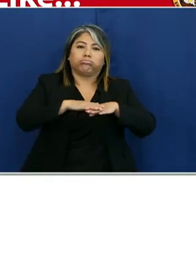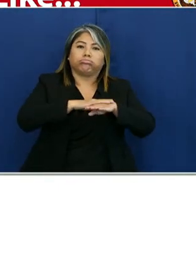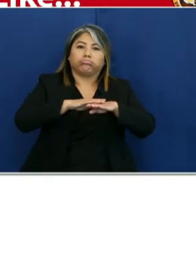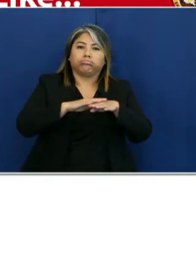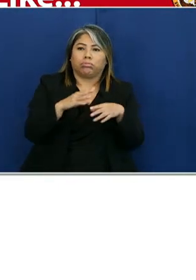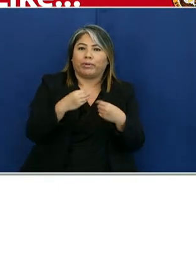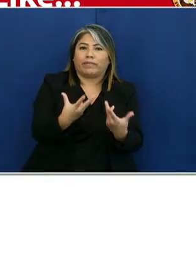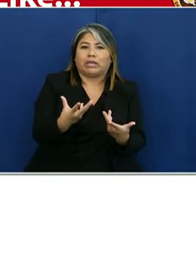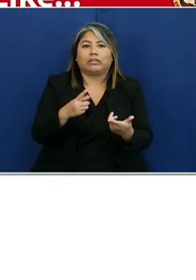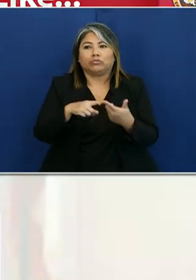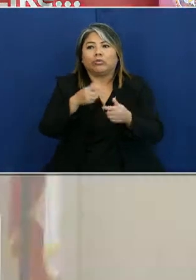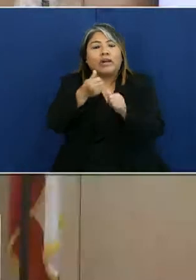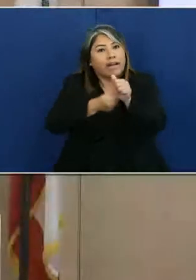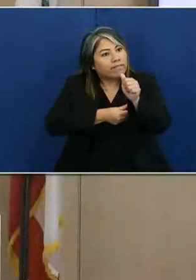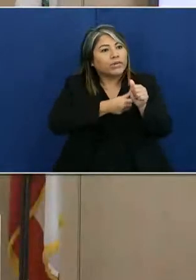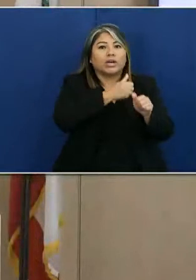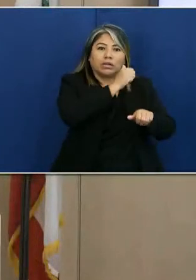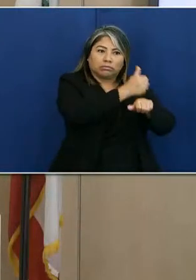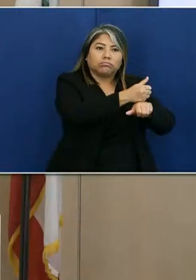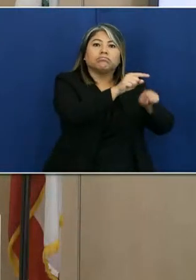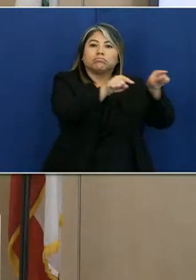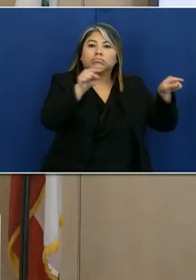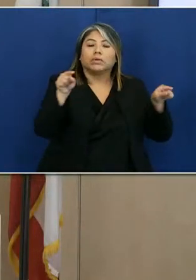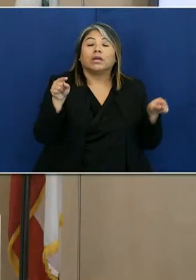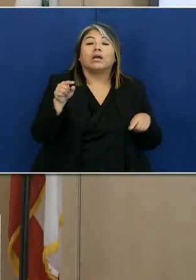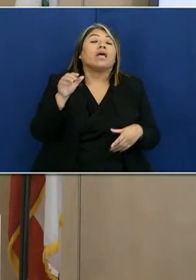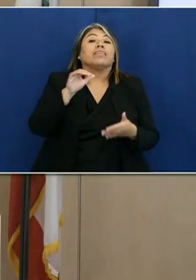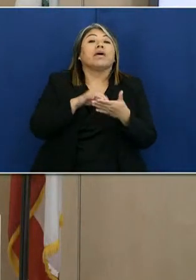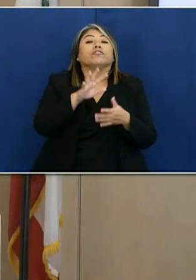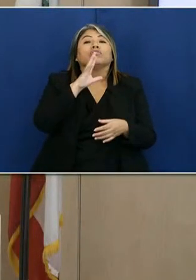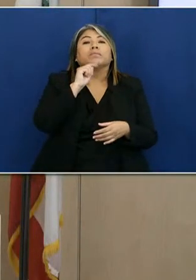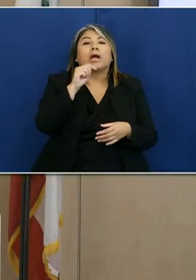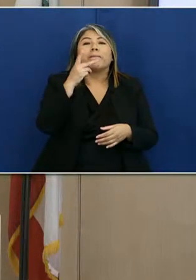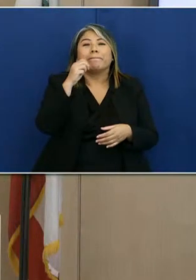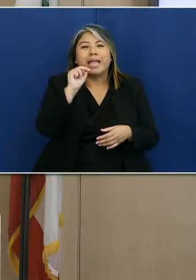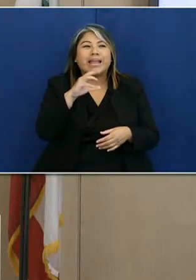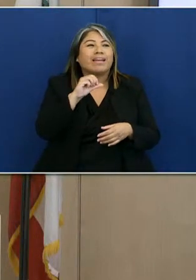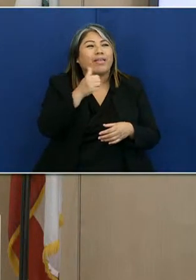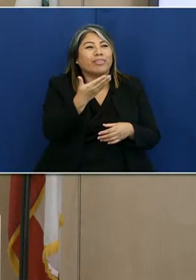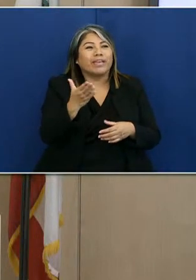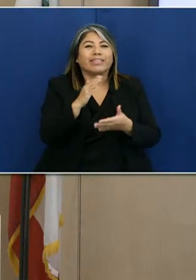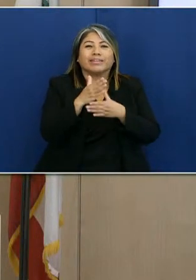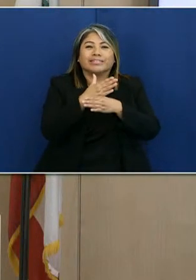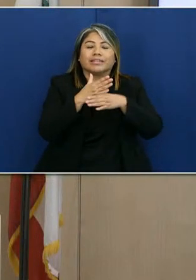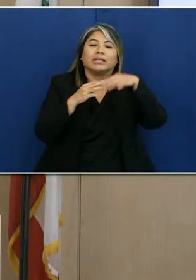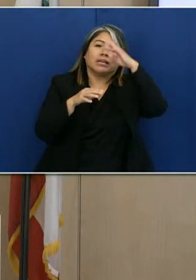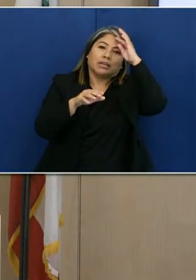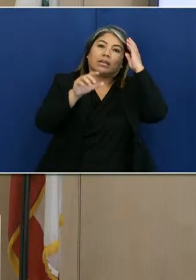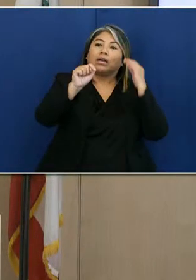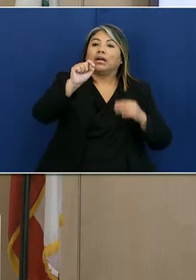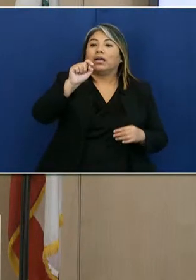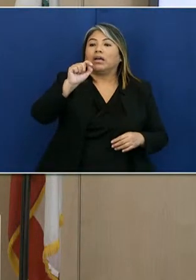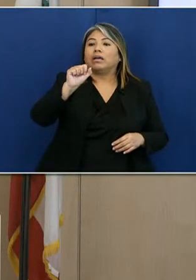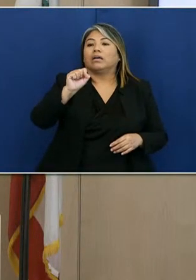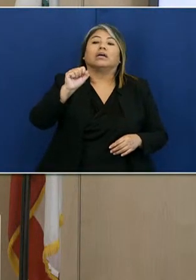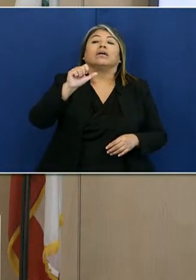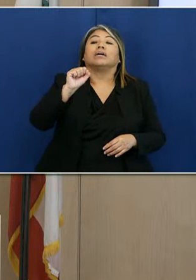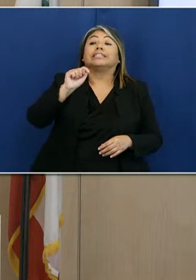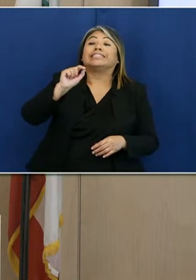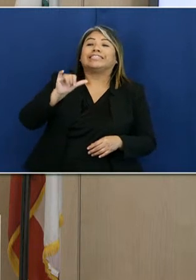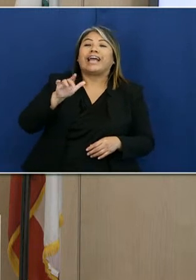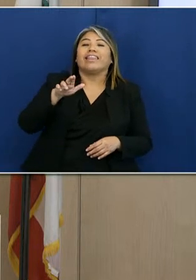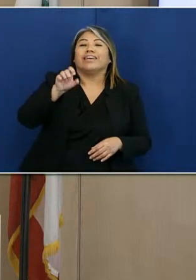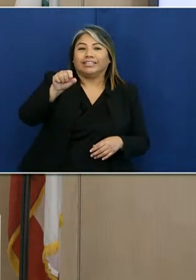at every single one of these respective locations. The shareable items that you spoke about include styluses, the electronic poll books, which we